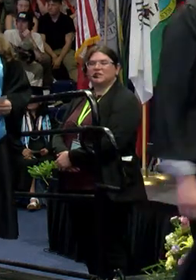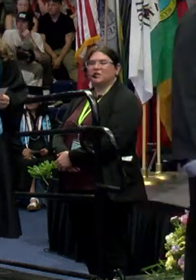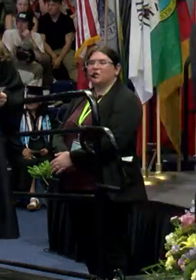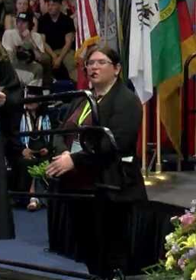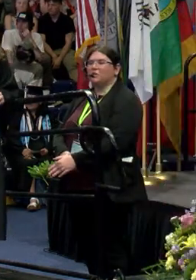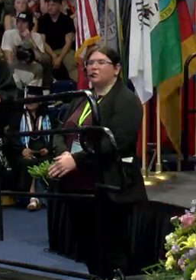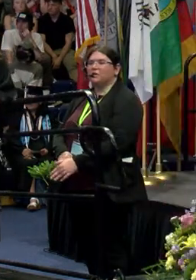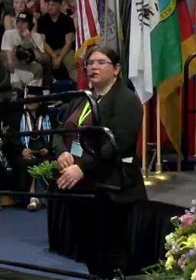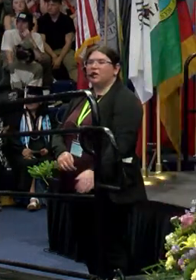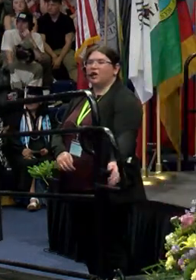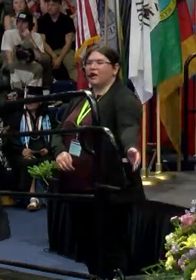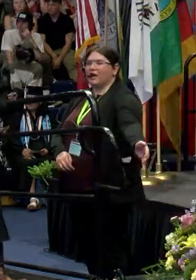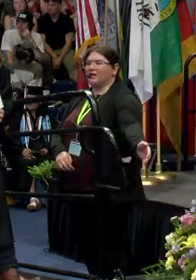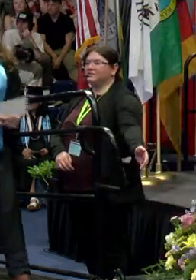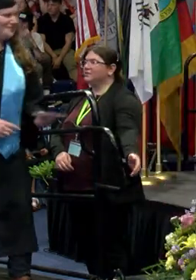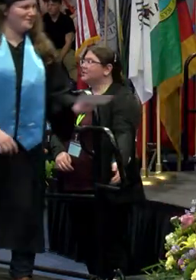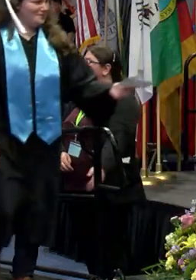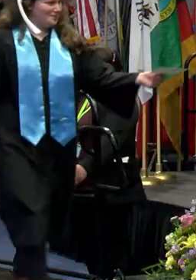Andrew Hardison.